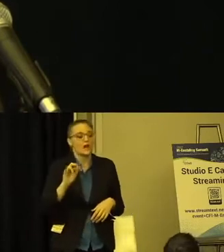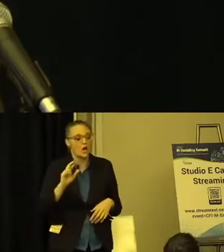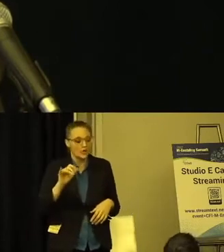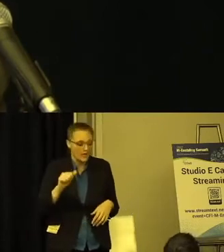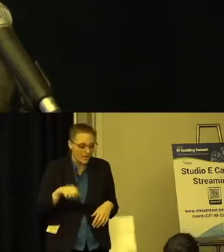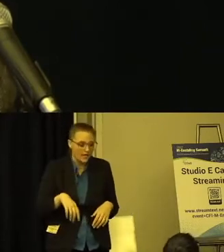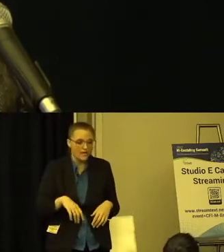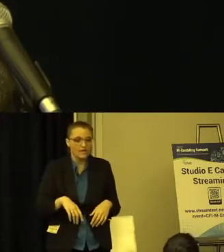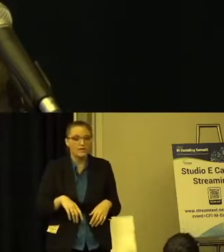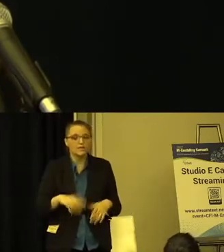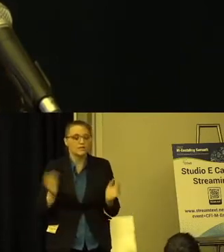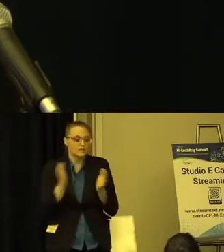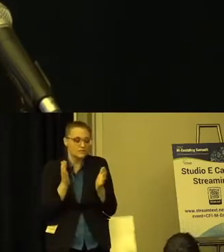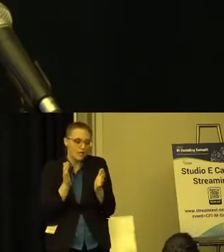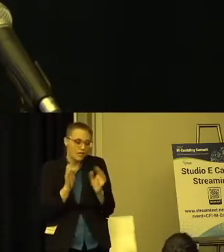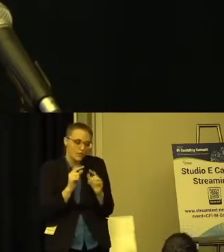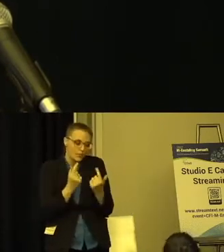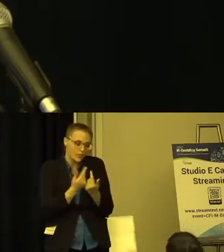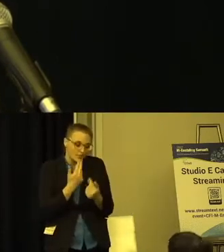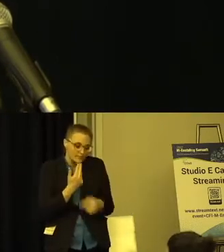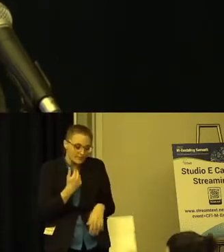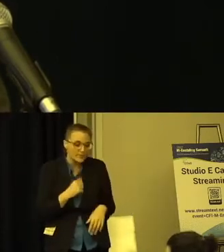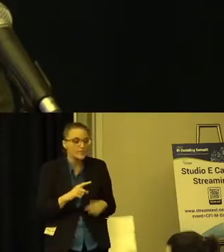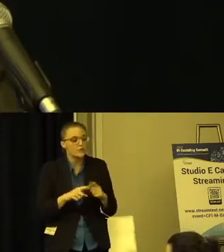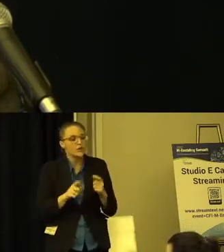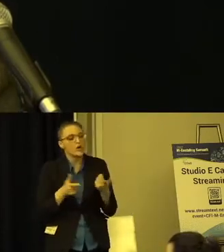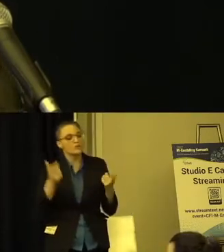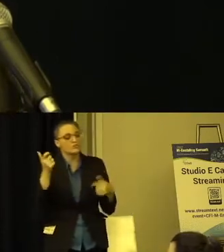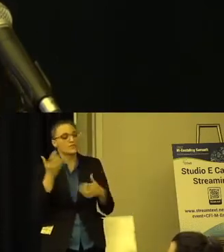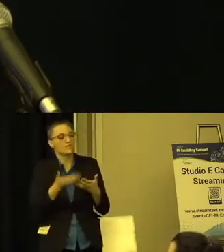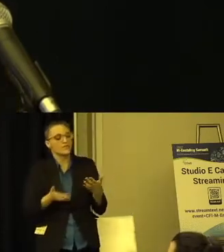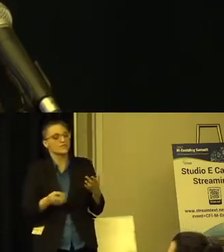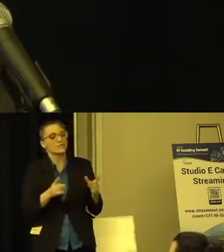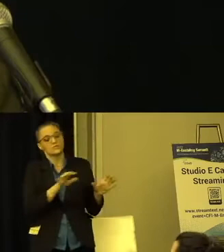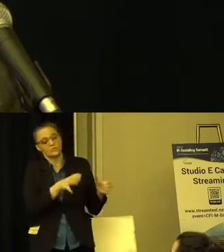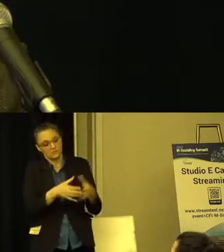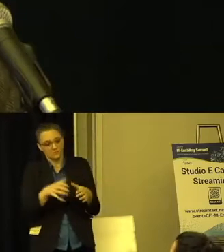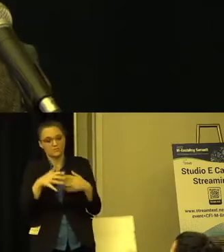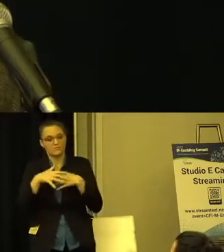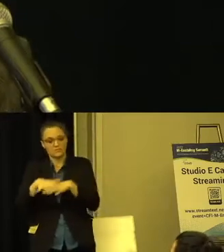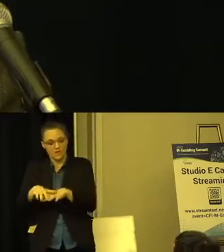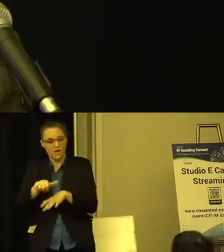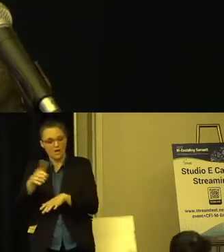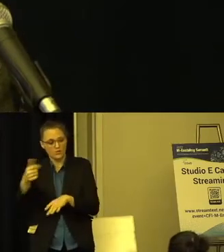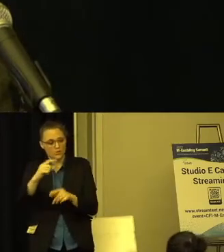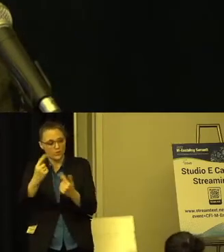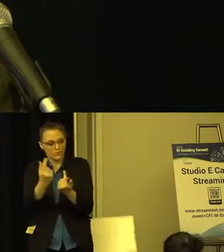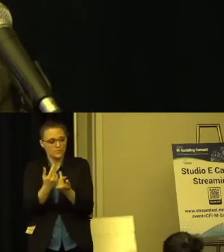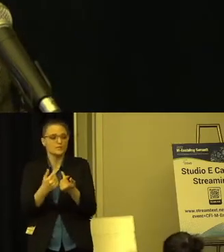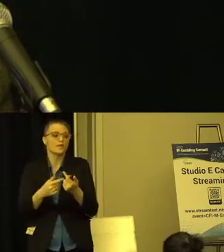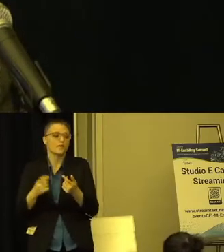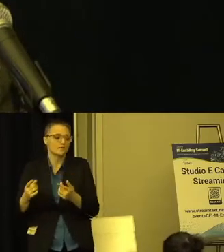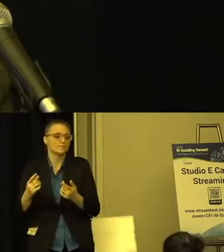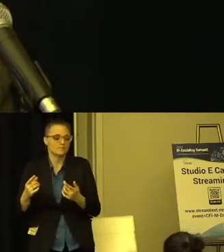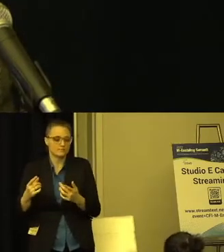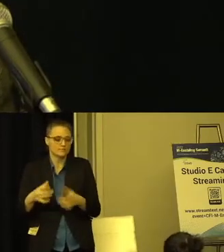and we're a small group. But for larger things, it tends to go into other groups and then it bubbles up to W3C.